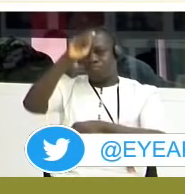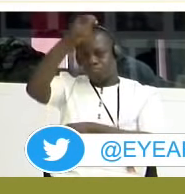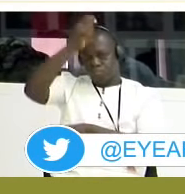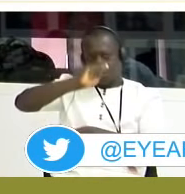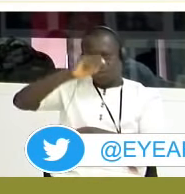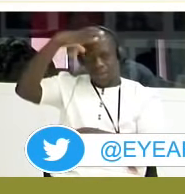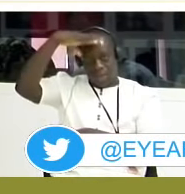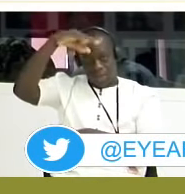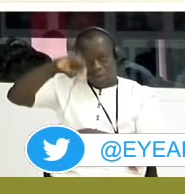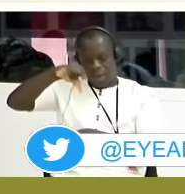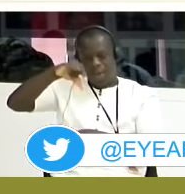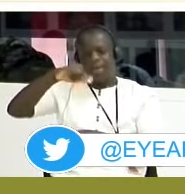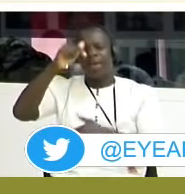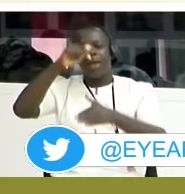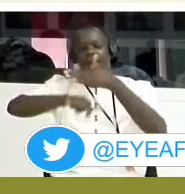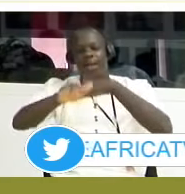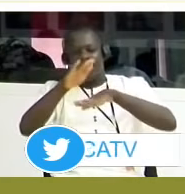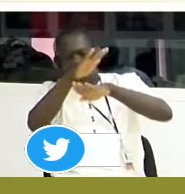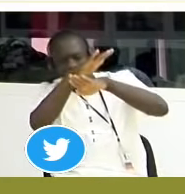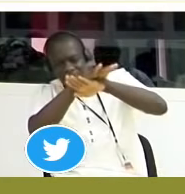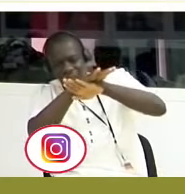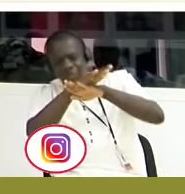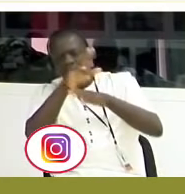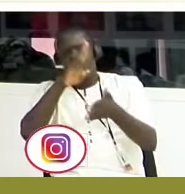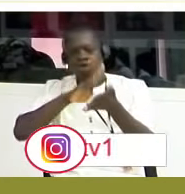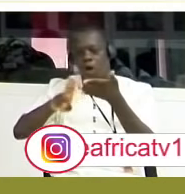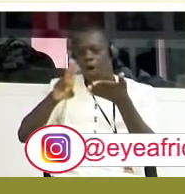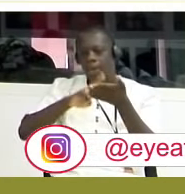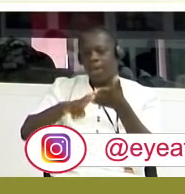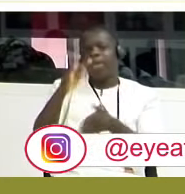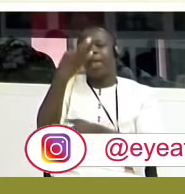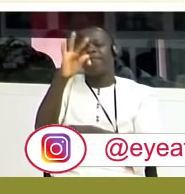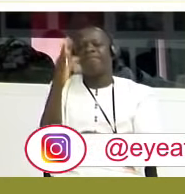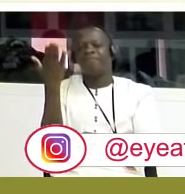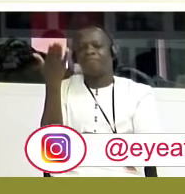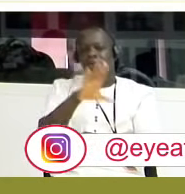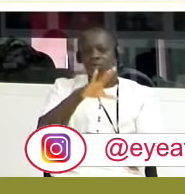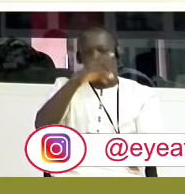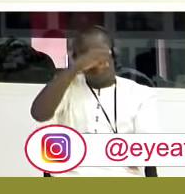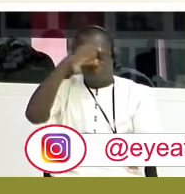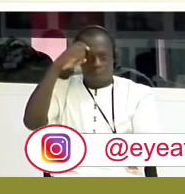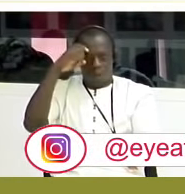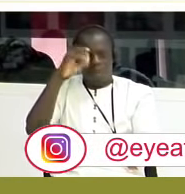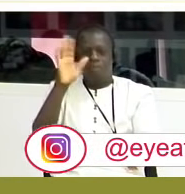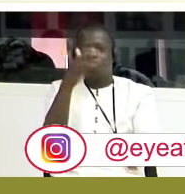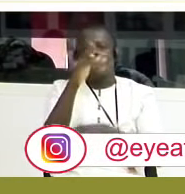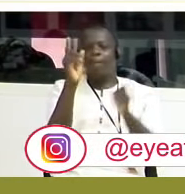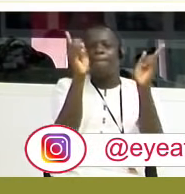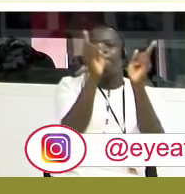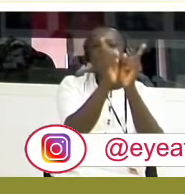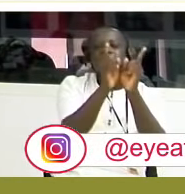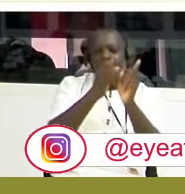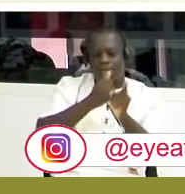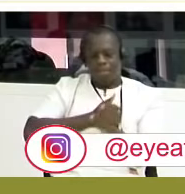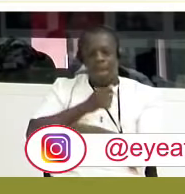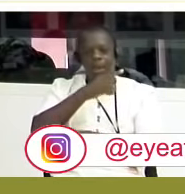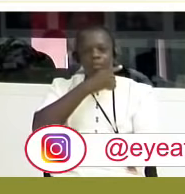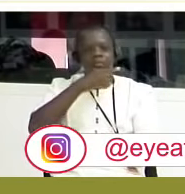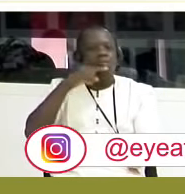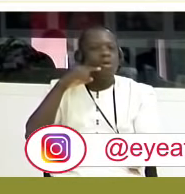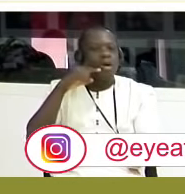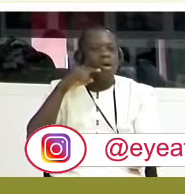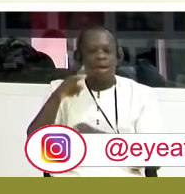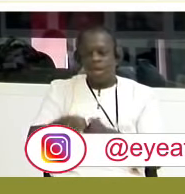evening, usually when I close work, I will go to my mom at Hill Street. I was there